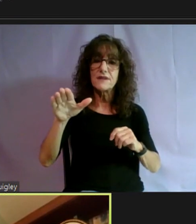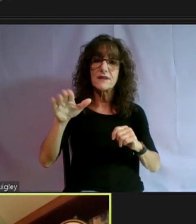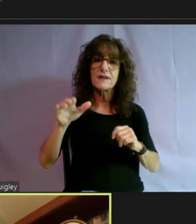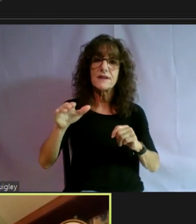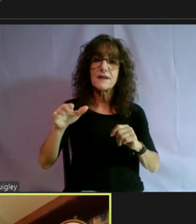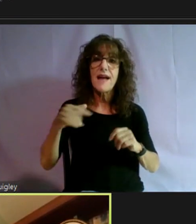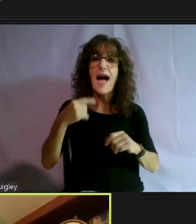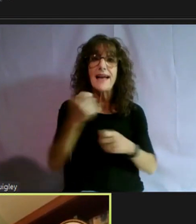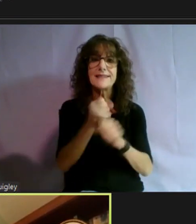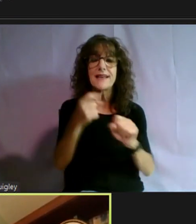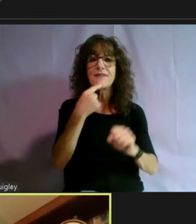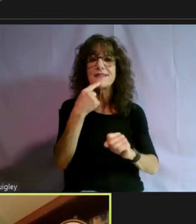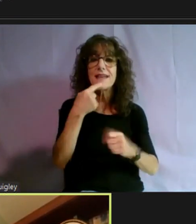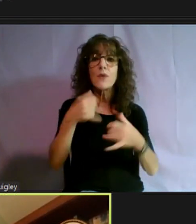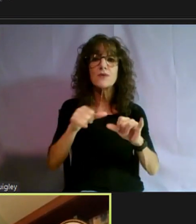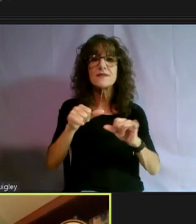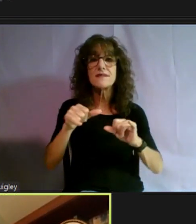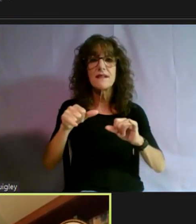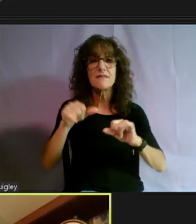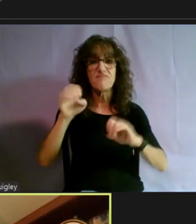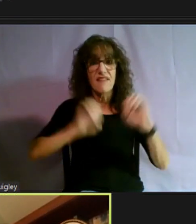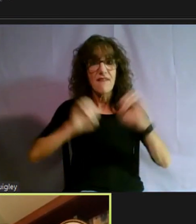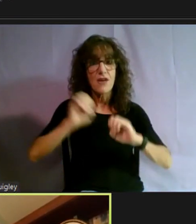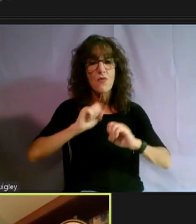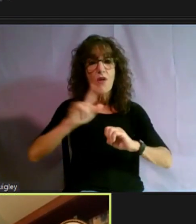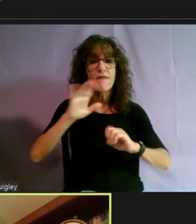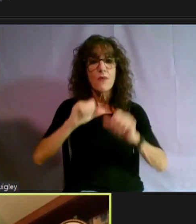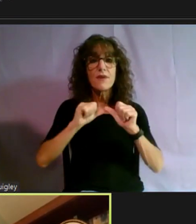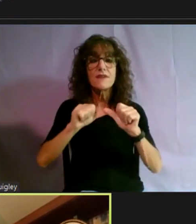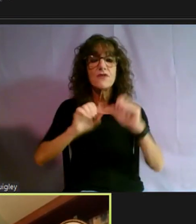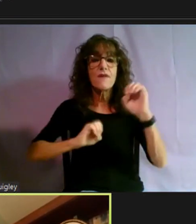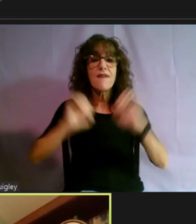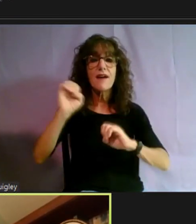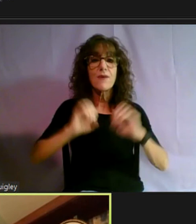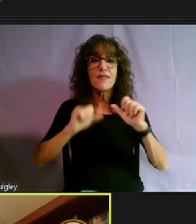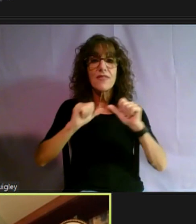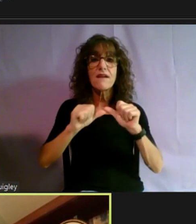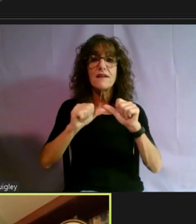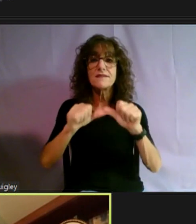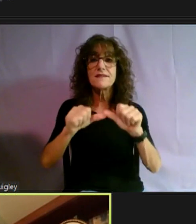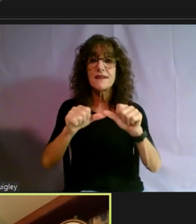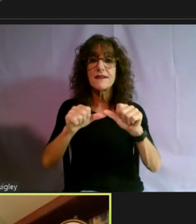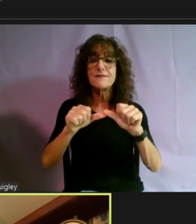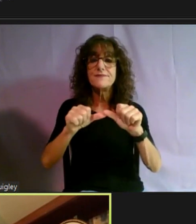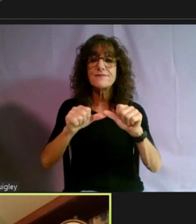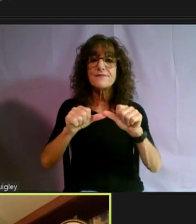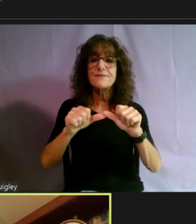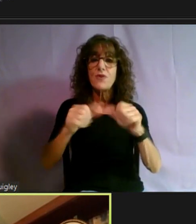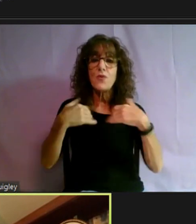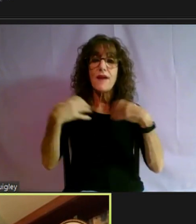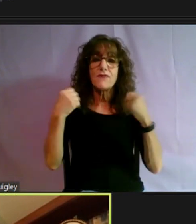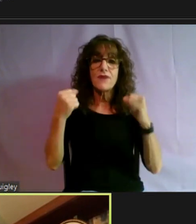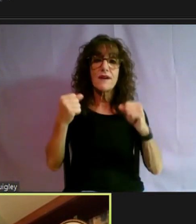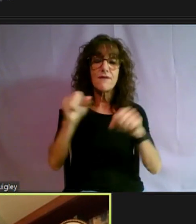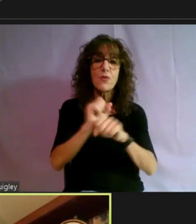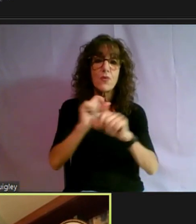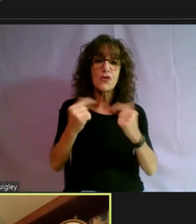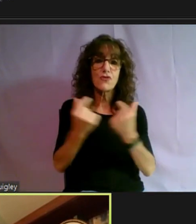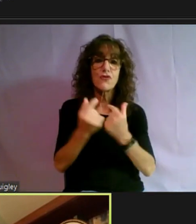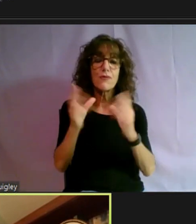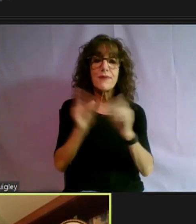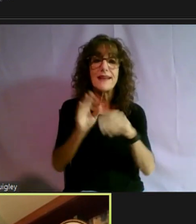can safely say that we're still looking at all of this, and we'll continue to look at all of this constantly. We have our recovery work group meeting on